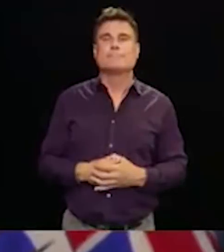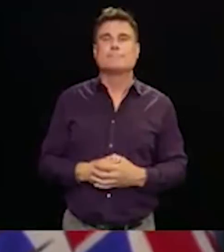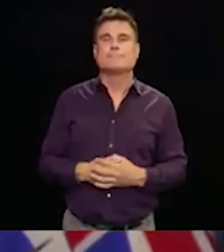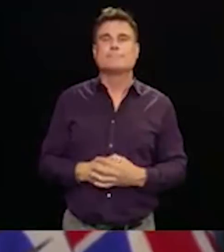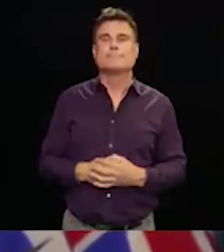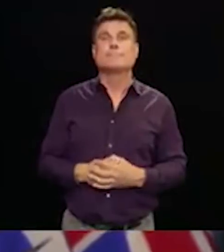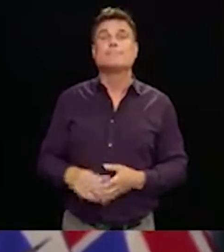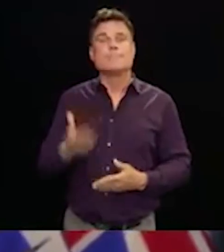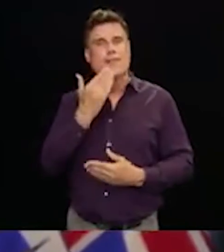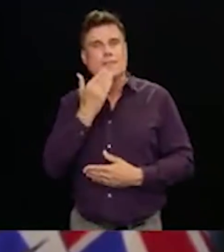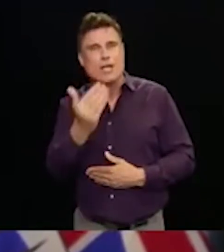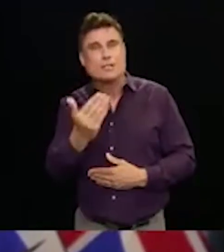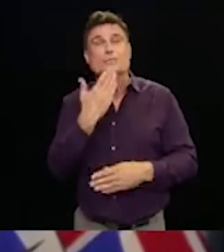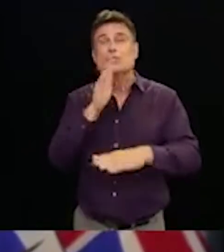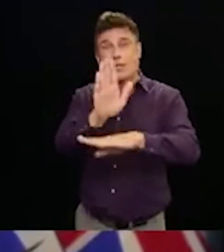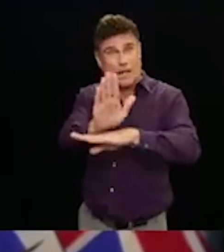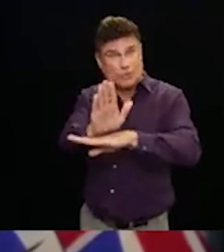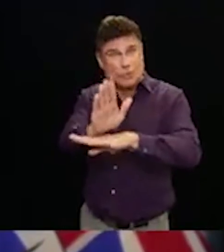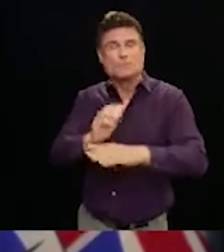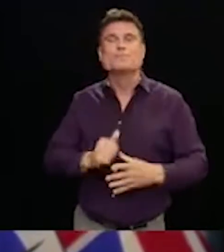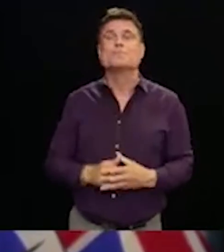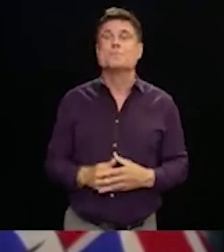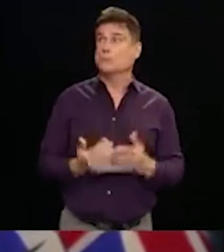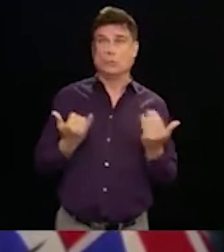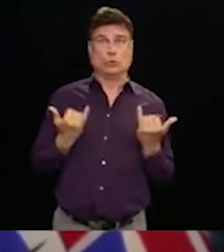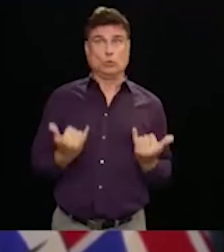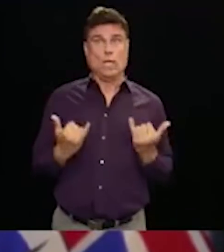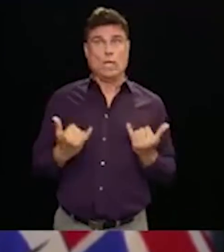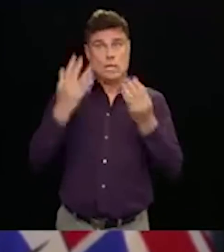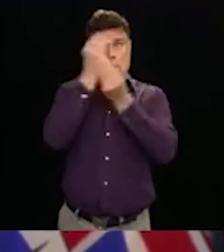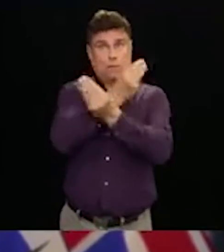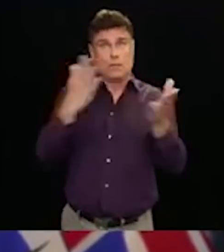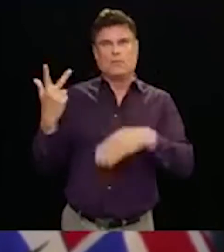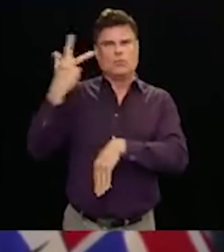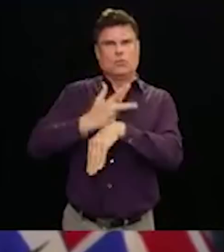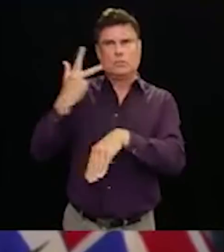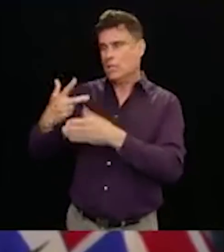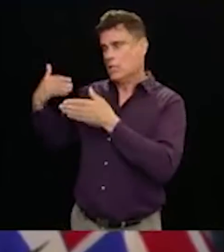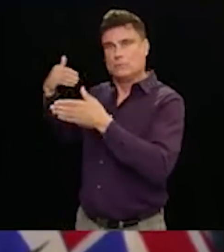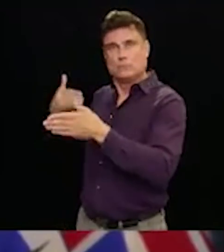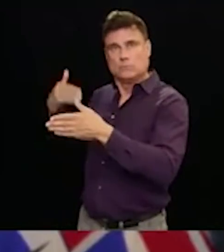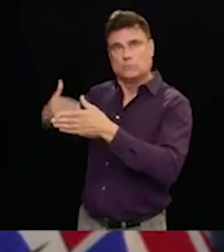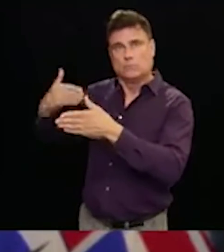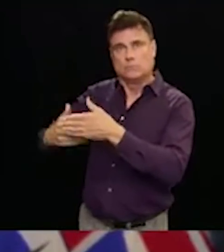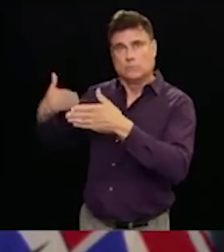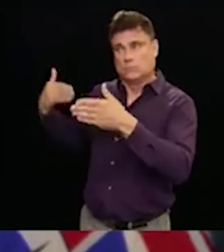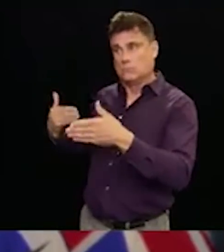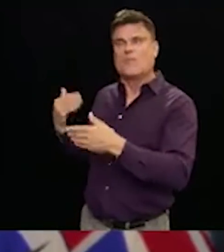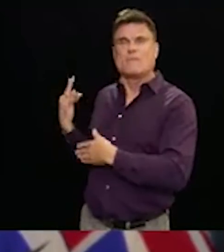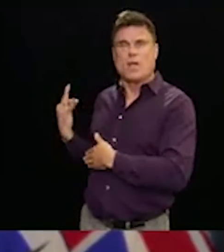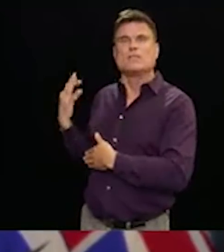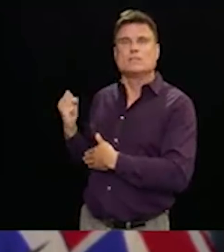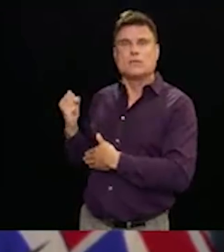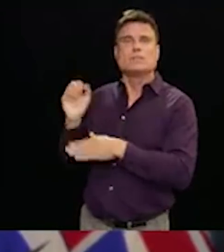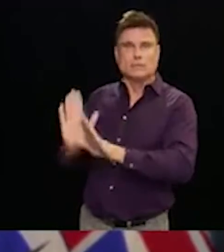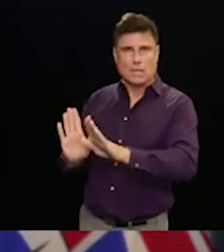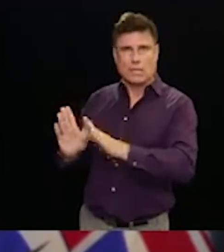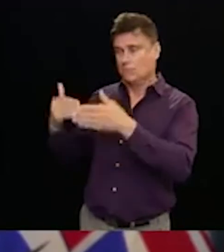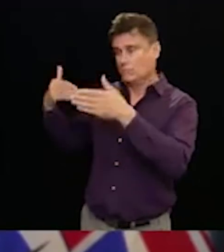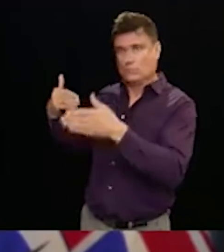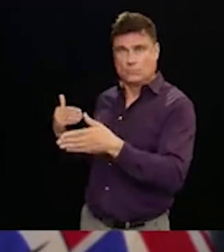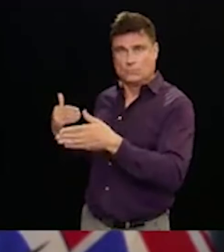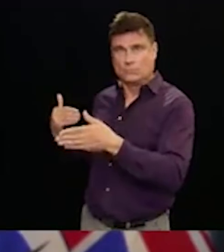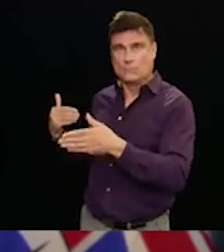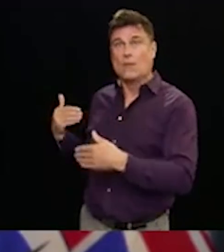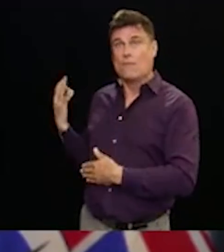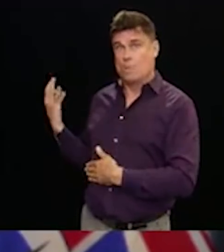Thank you very much and good afternoon. So today we are reporting on 3 reporting periods since Friday. And